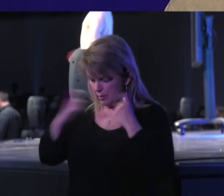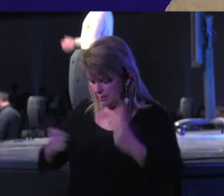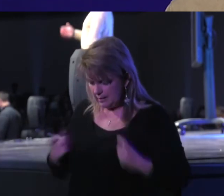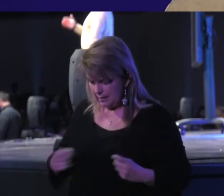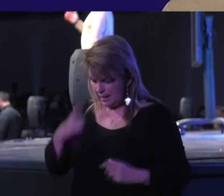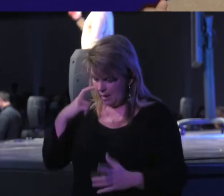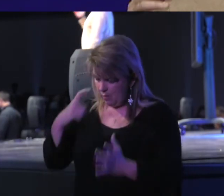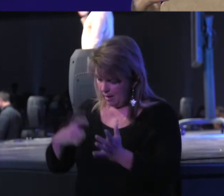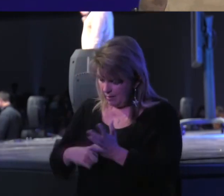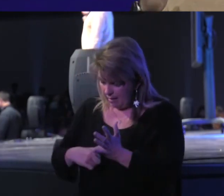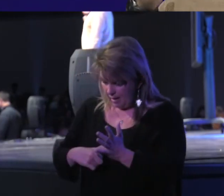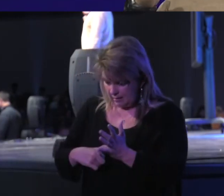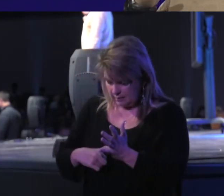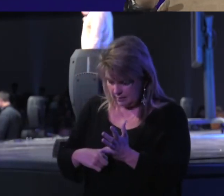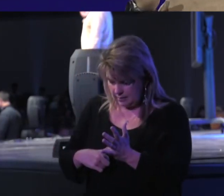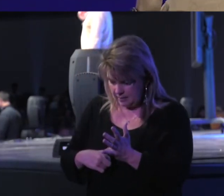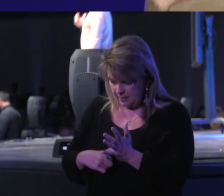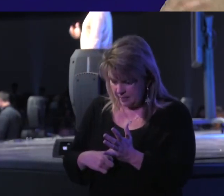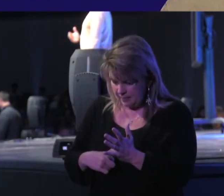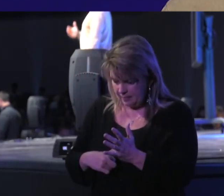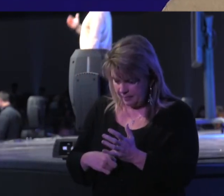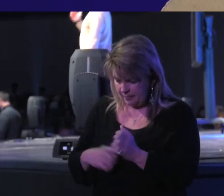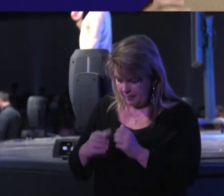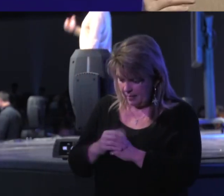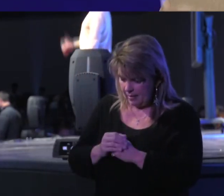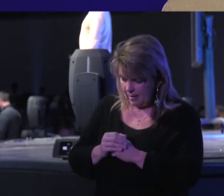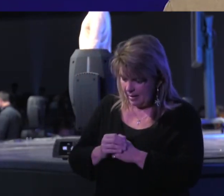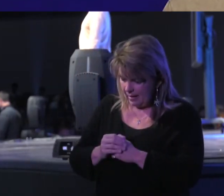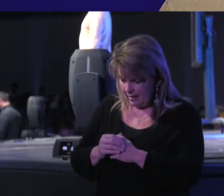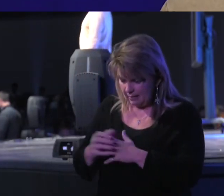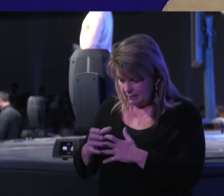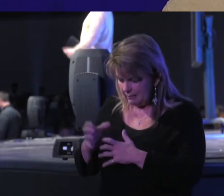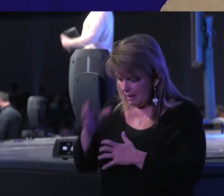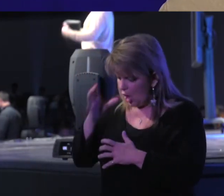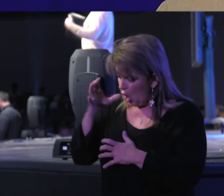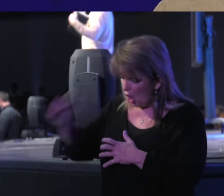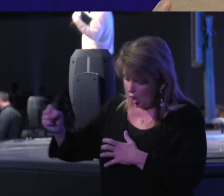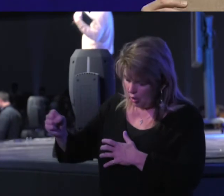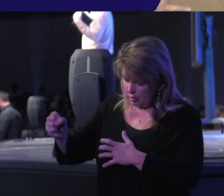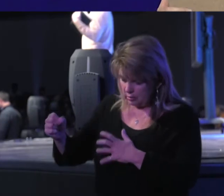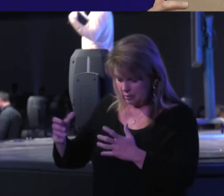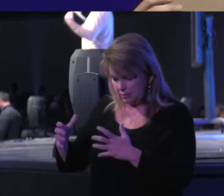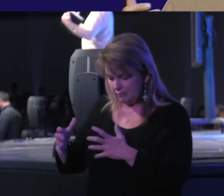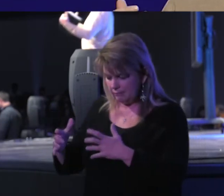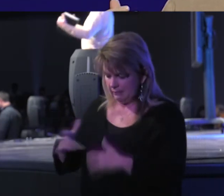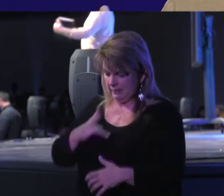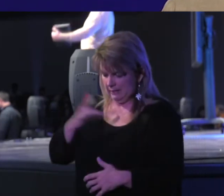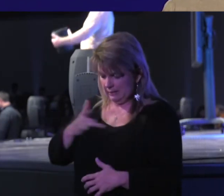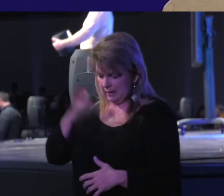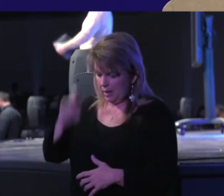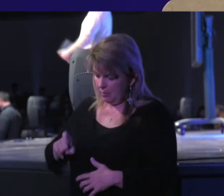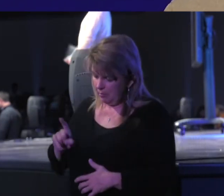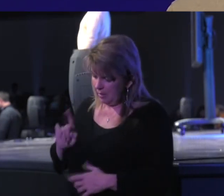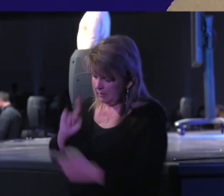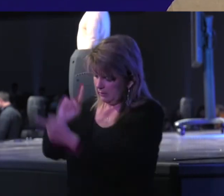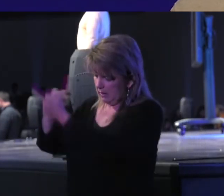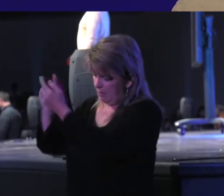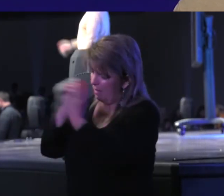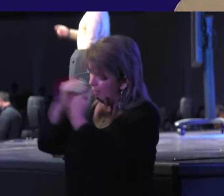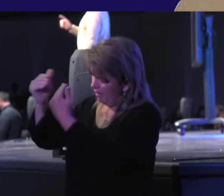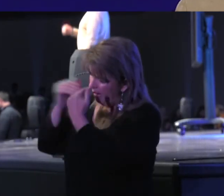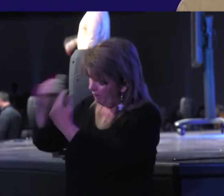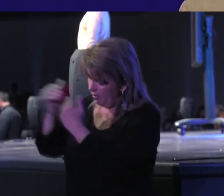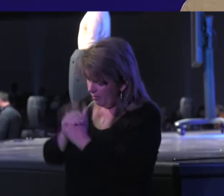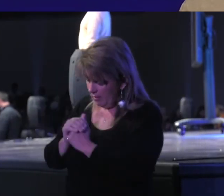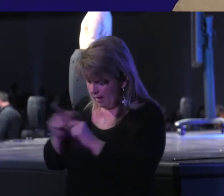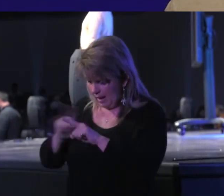and recognizing that in a cursed state, you must come to Him bankrupt. And then,